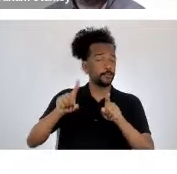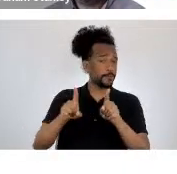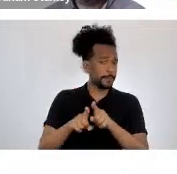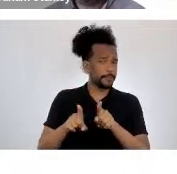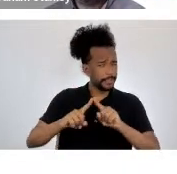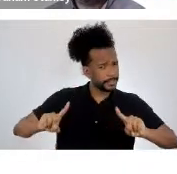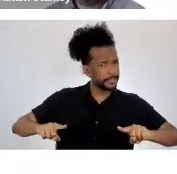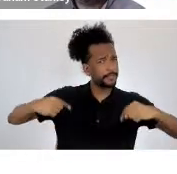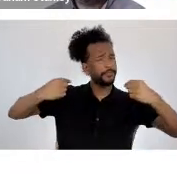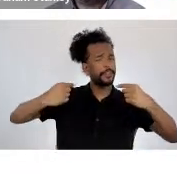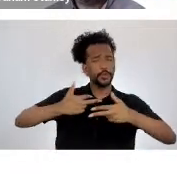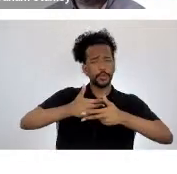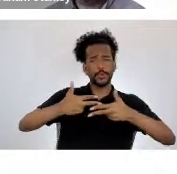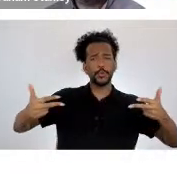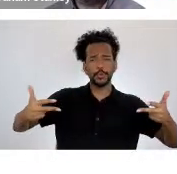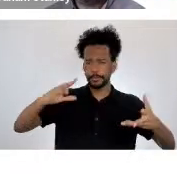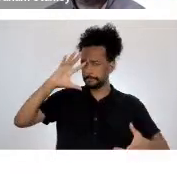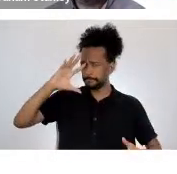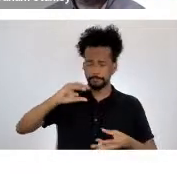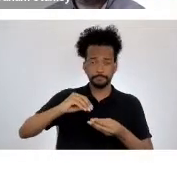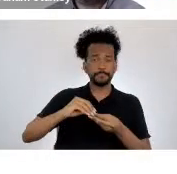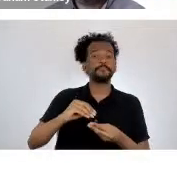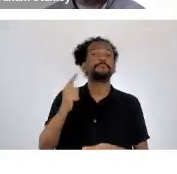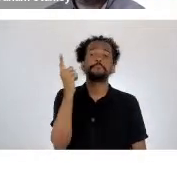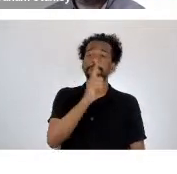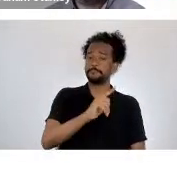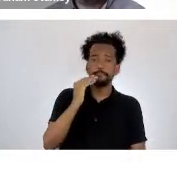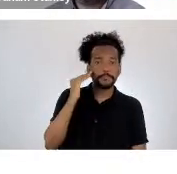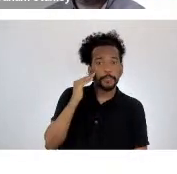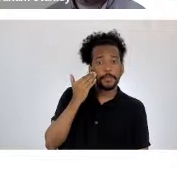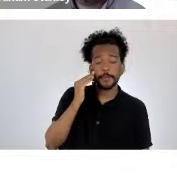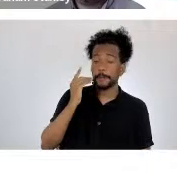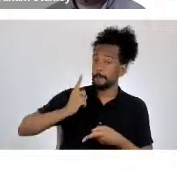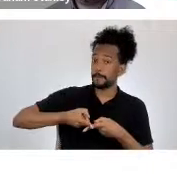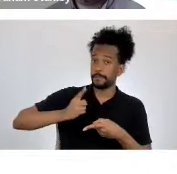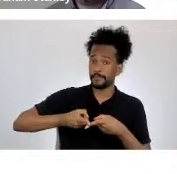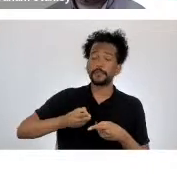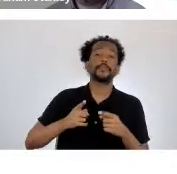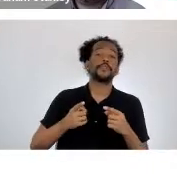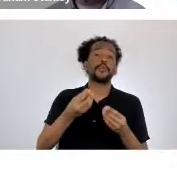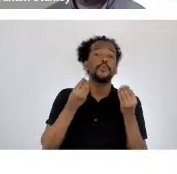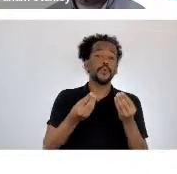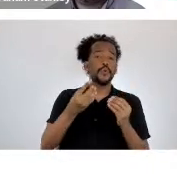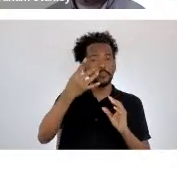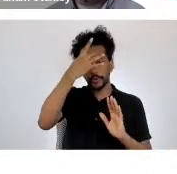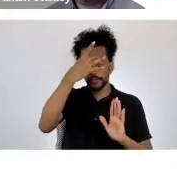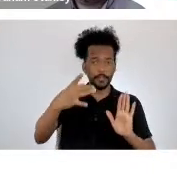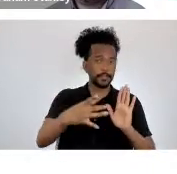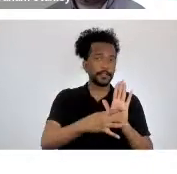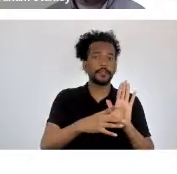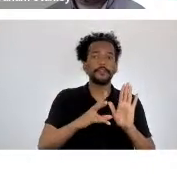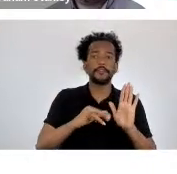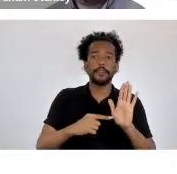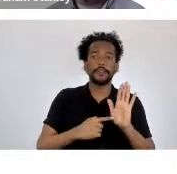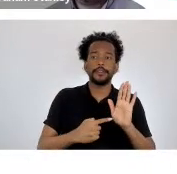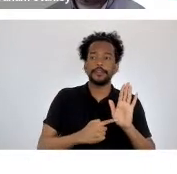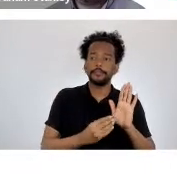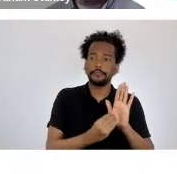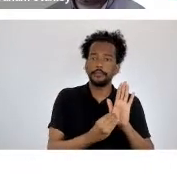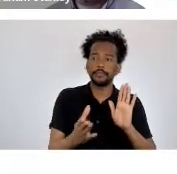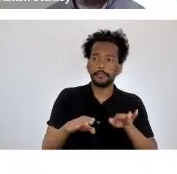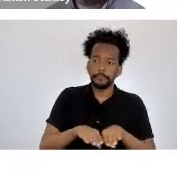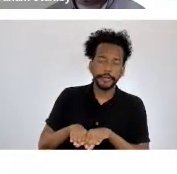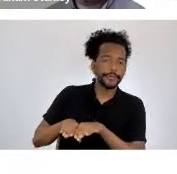considerate of, such as the way AI in some places is being used to standardize language. All